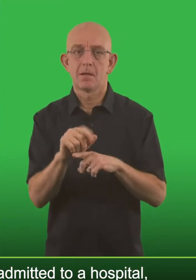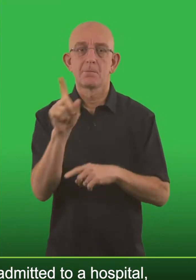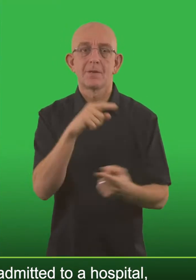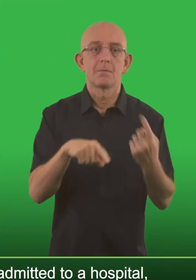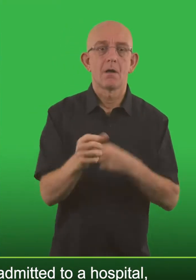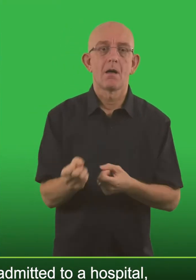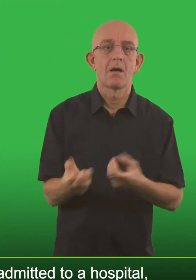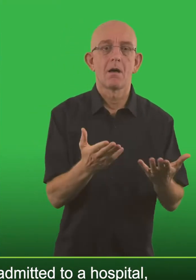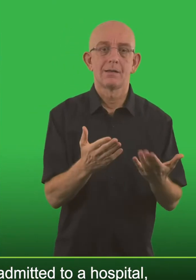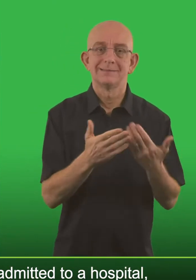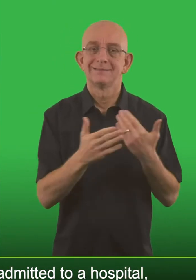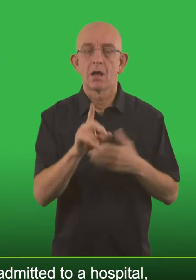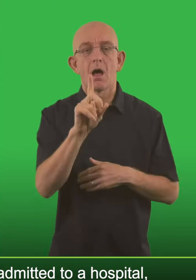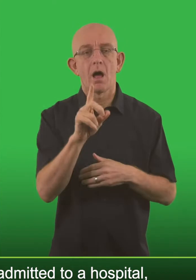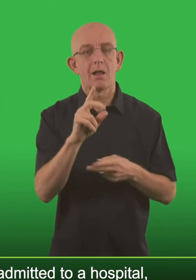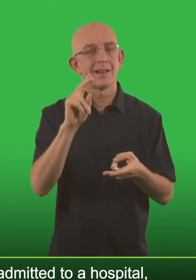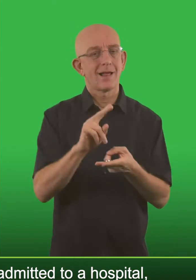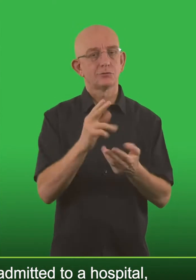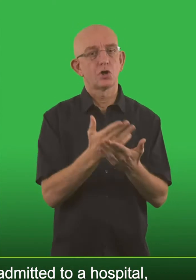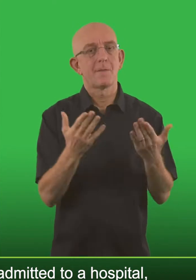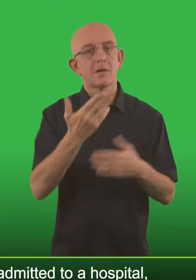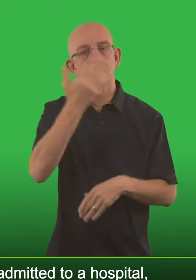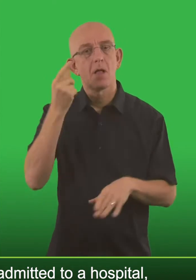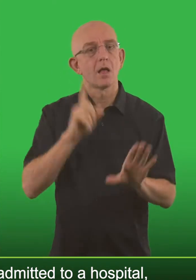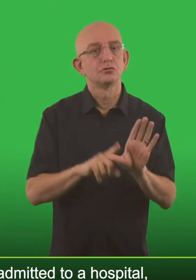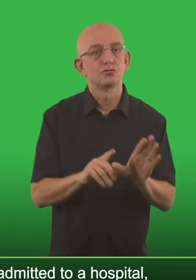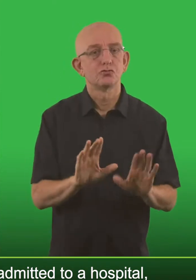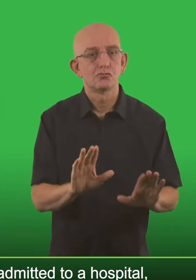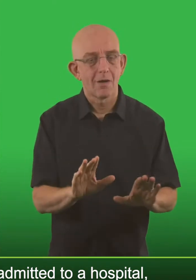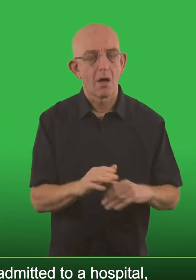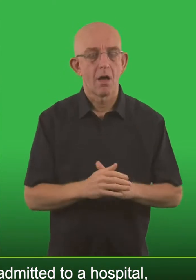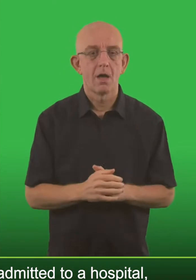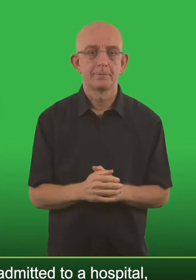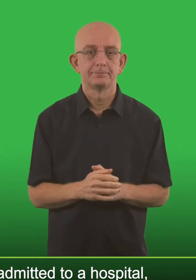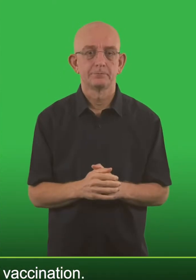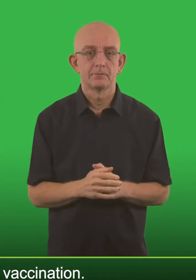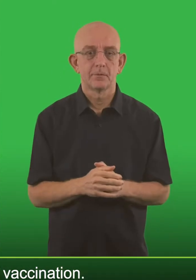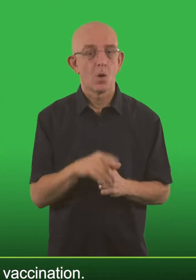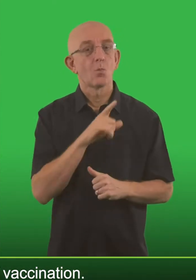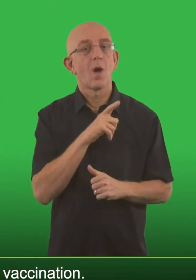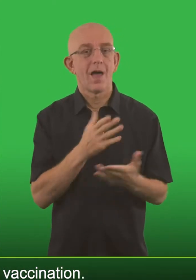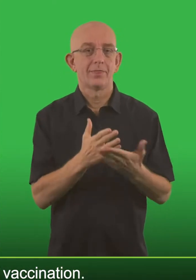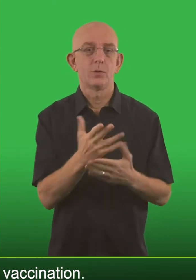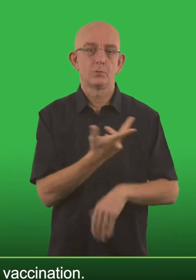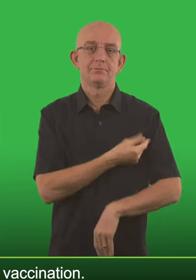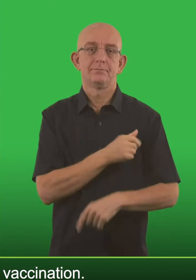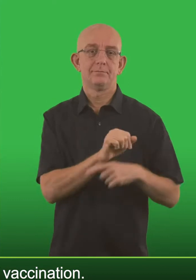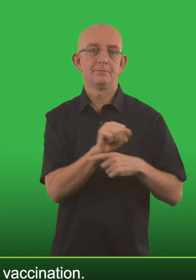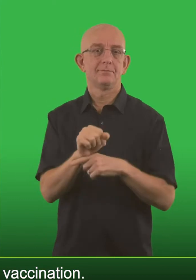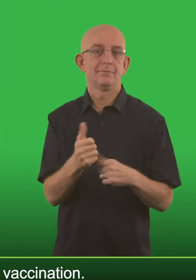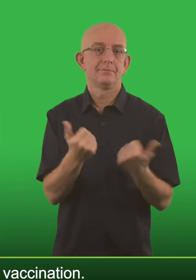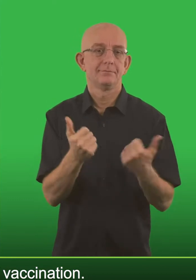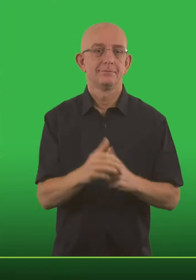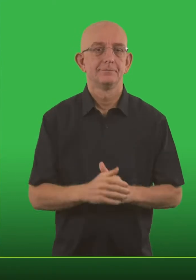the case that people are still being admitted to hospital, albeit at a lower level than summer last year because of the protective effect